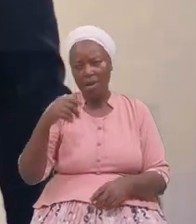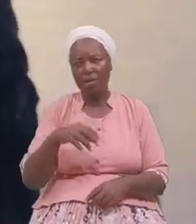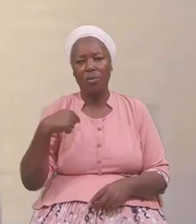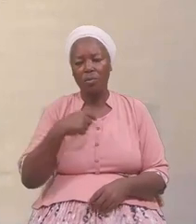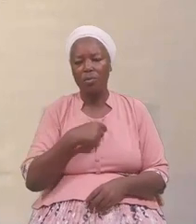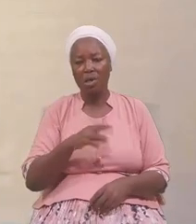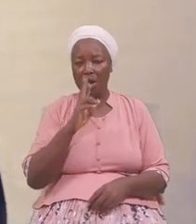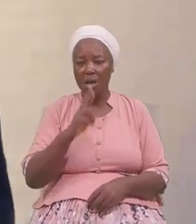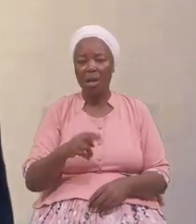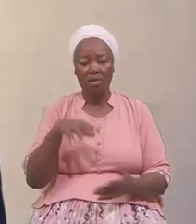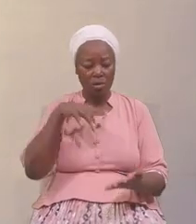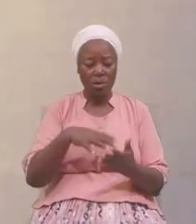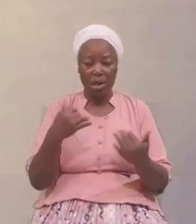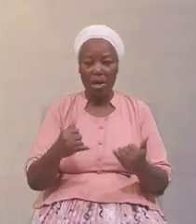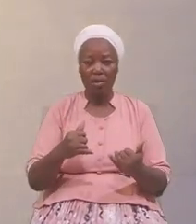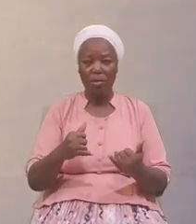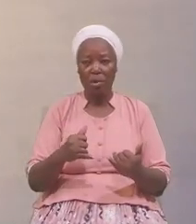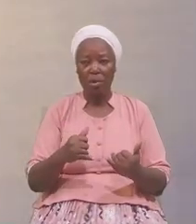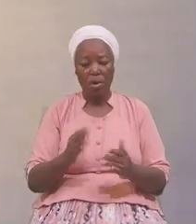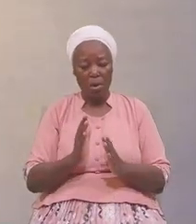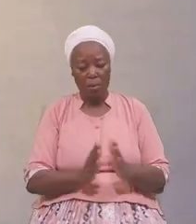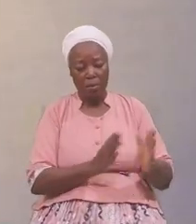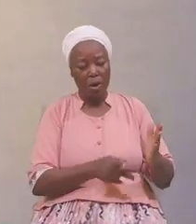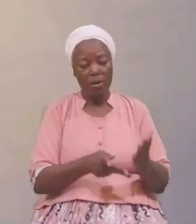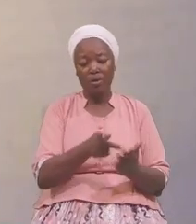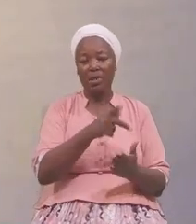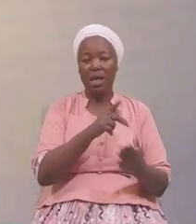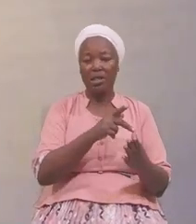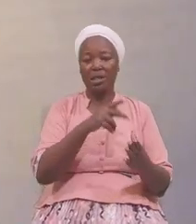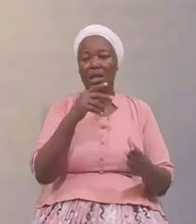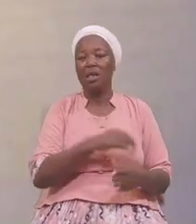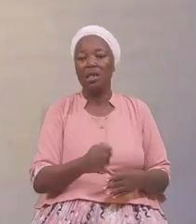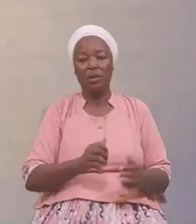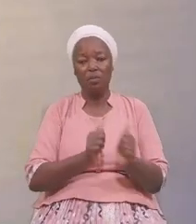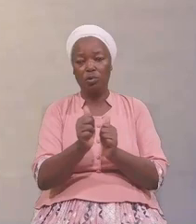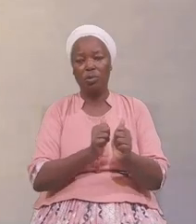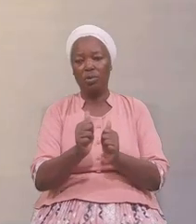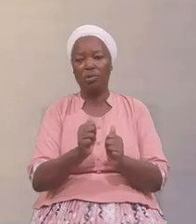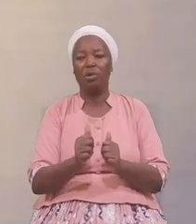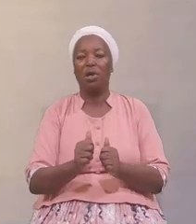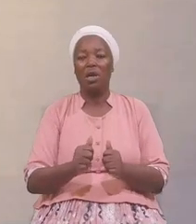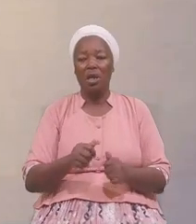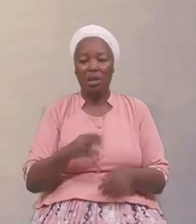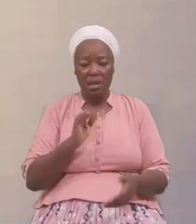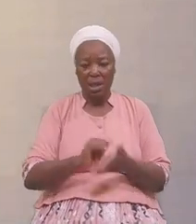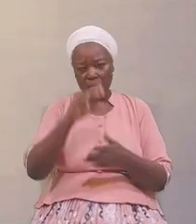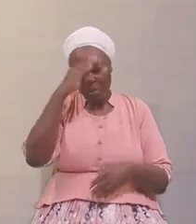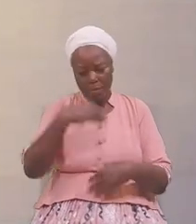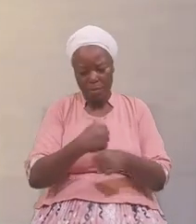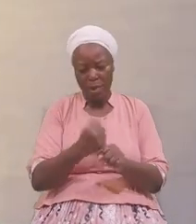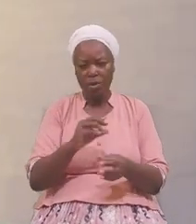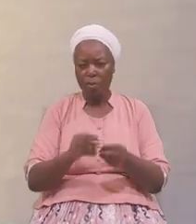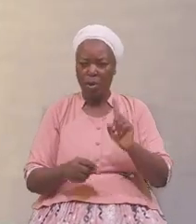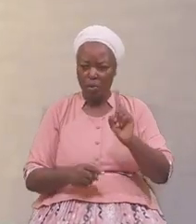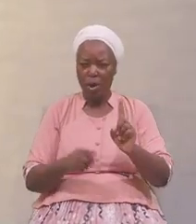at prioritized the pursuit. He made number one of